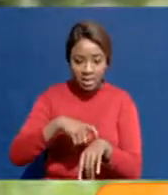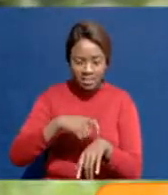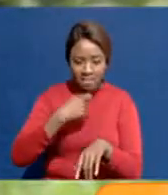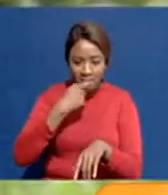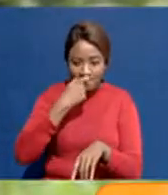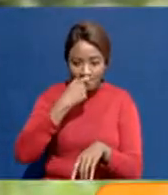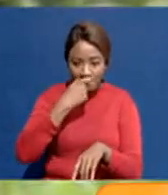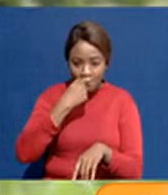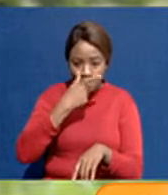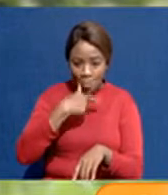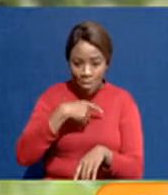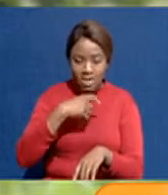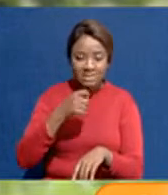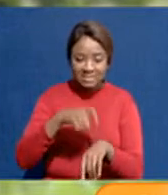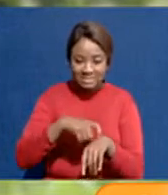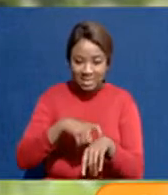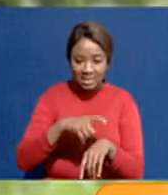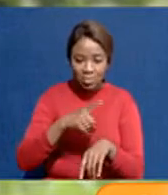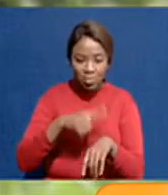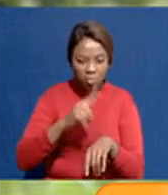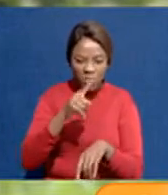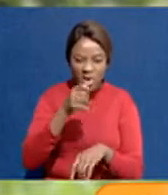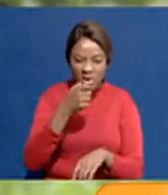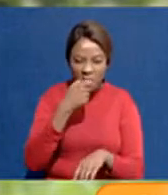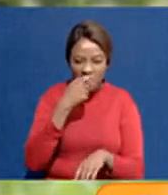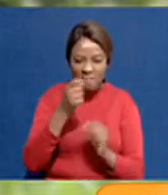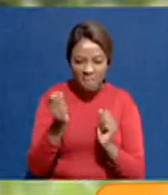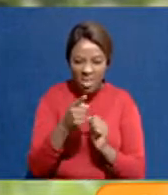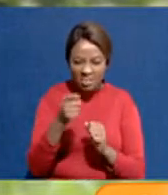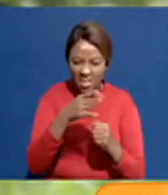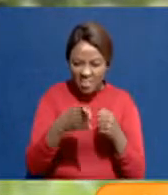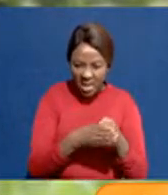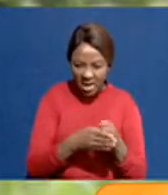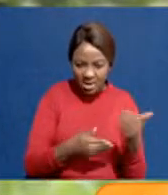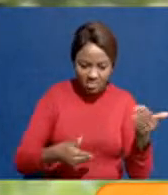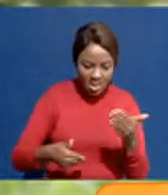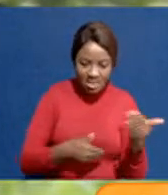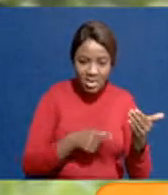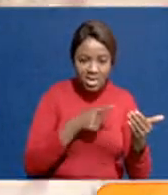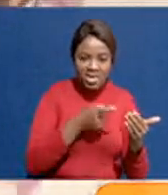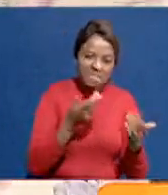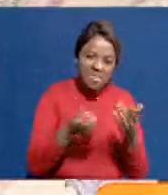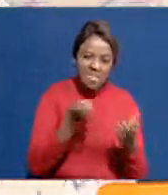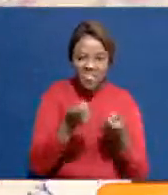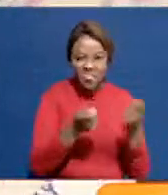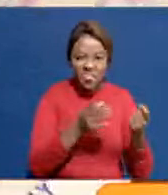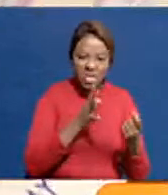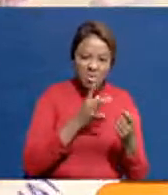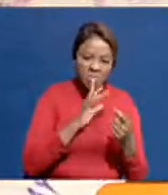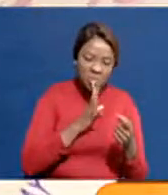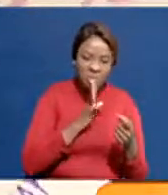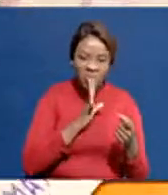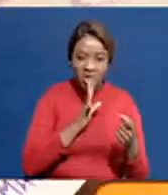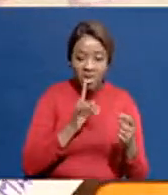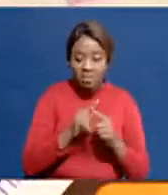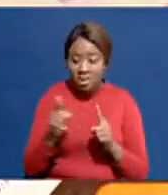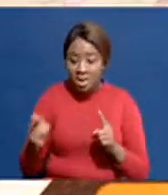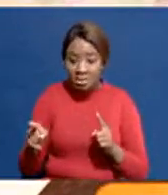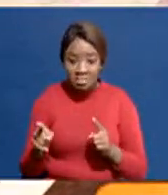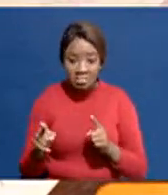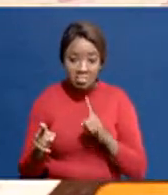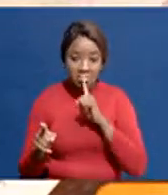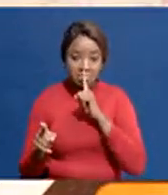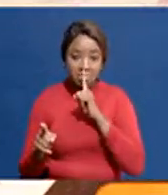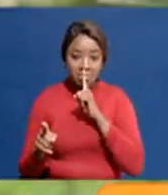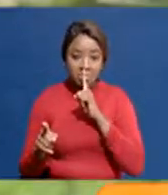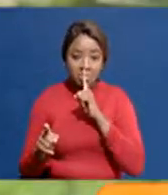his age would say a few words, he was still not able to say anything. He realized that he was also